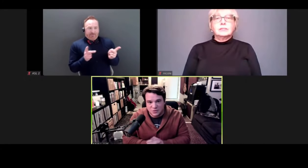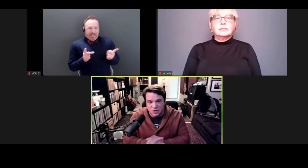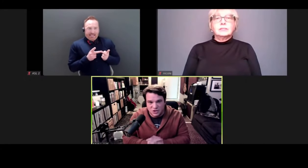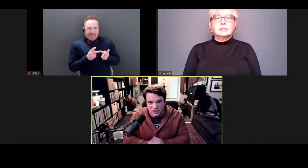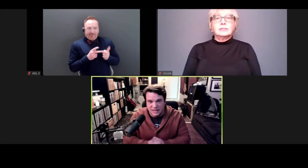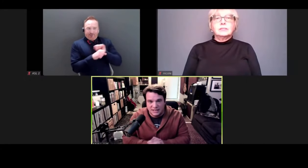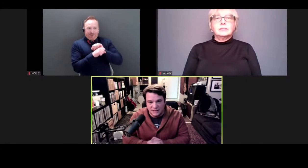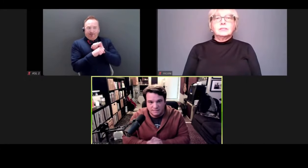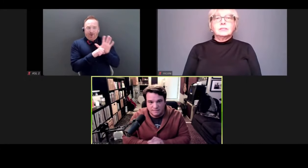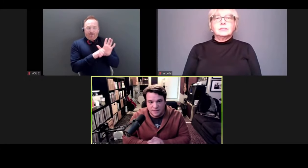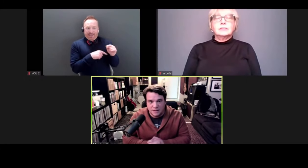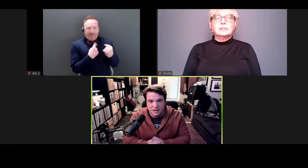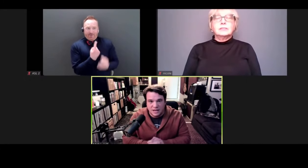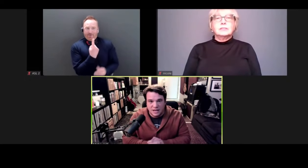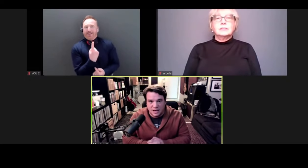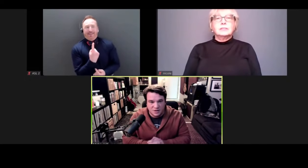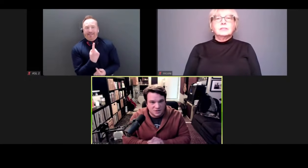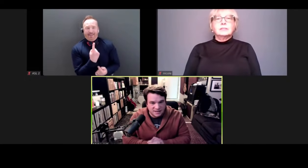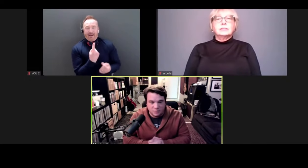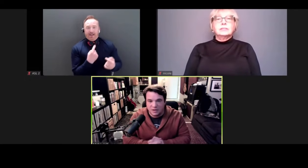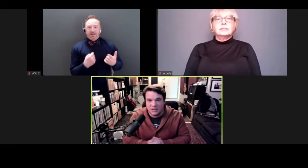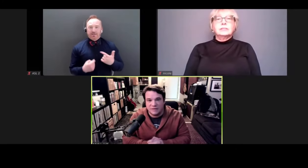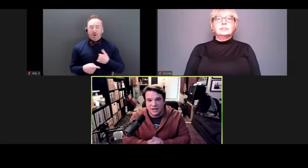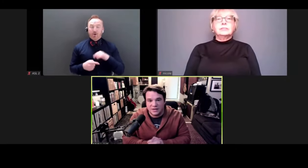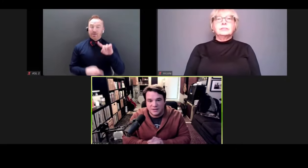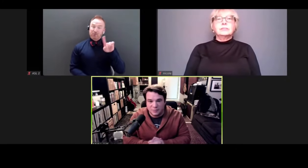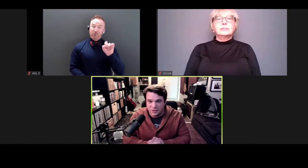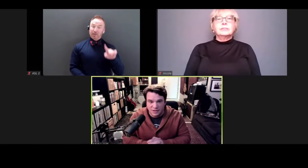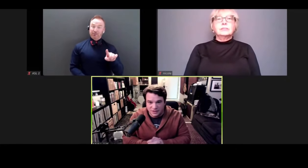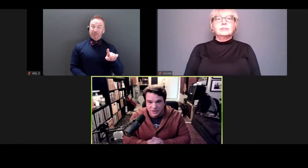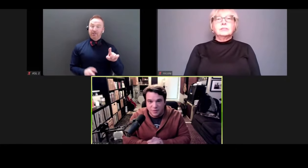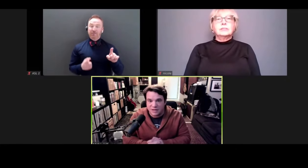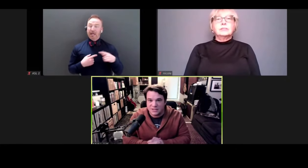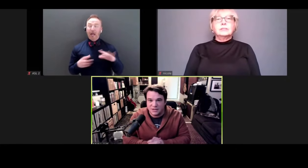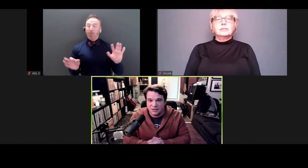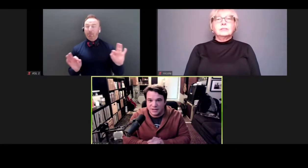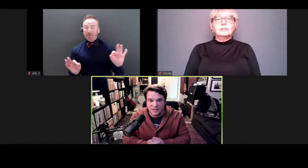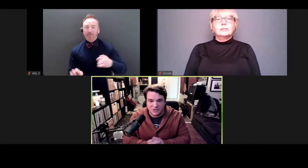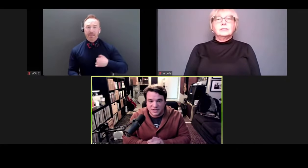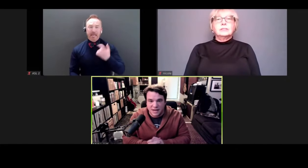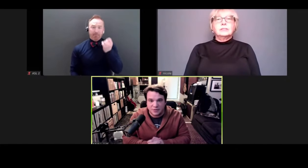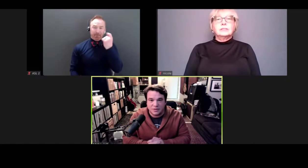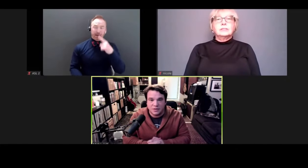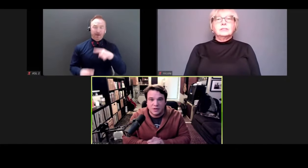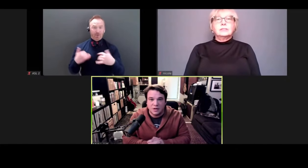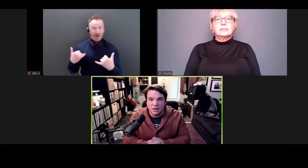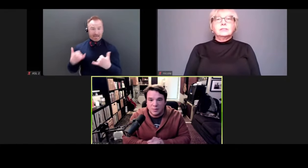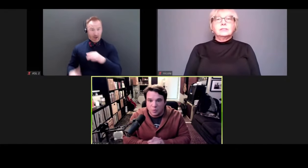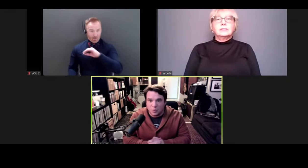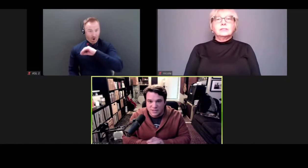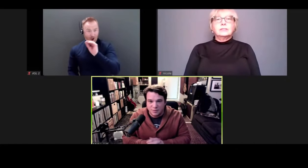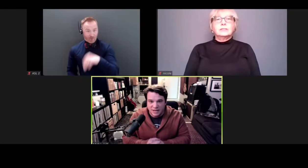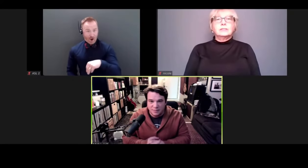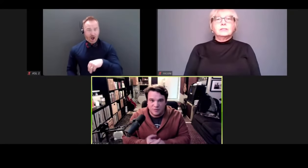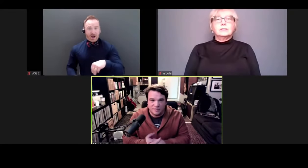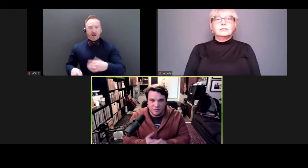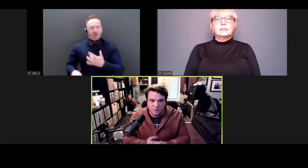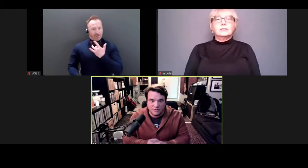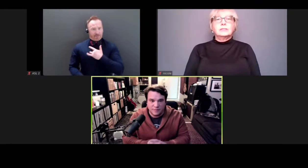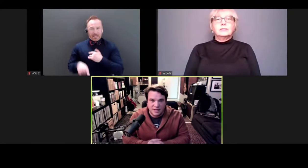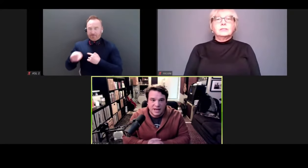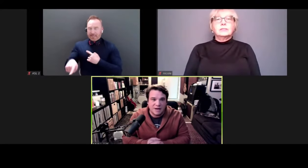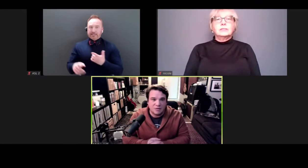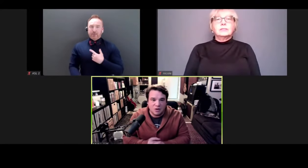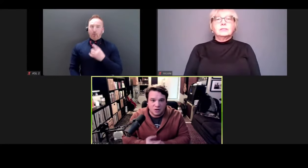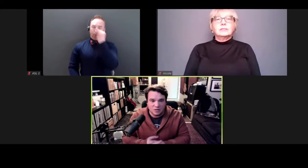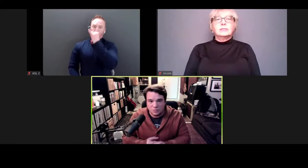this question lightly. And I understand that we are living in a tinderbox here in the nation's capital. But what is the plan moving forward,